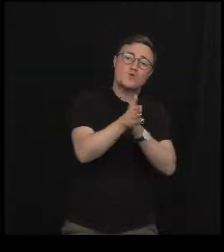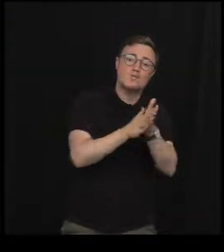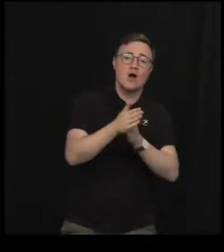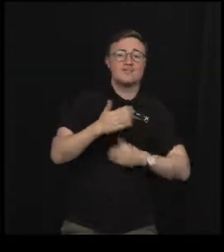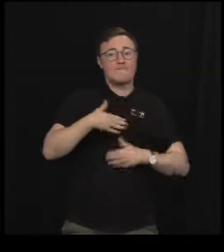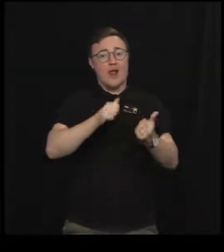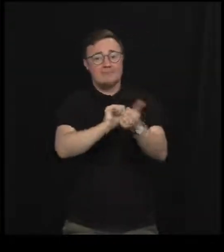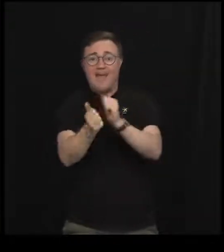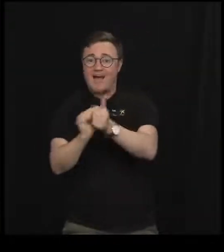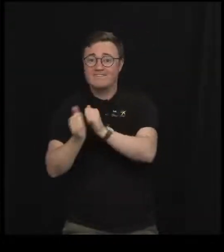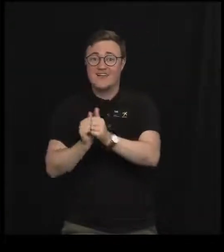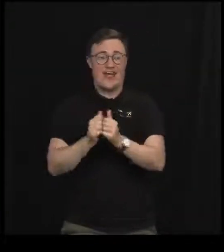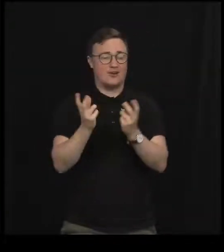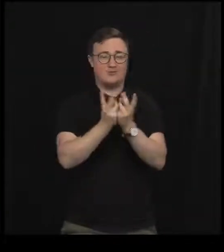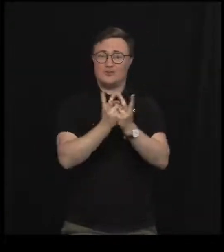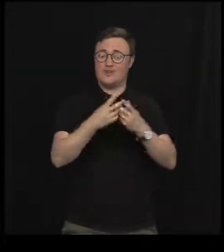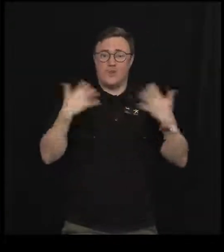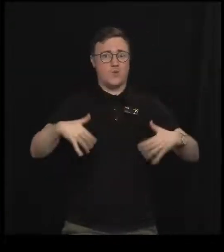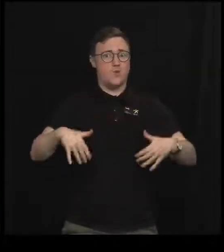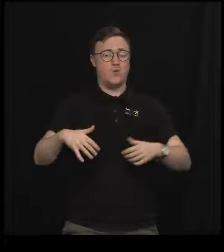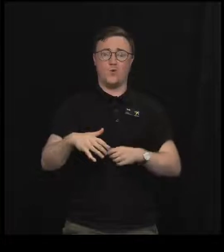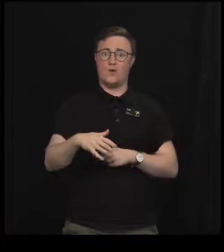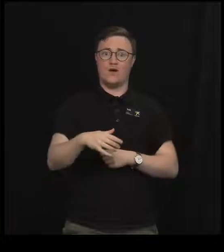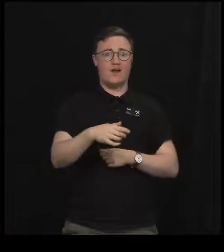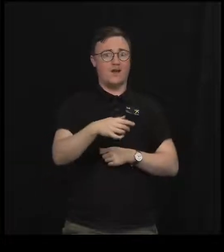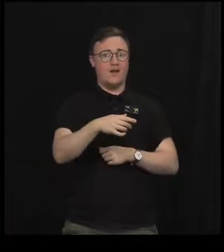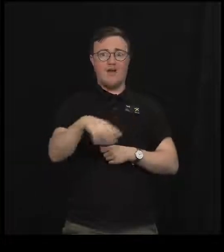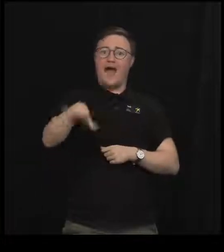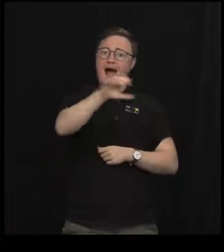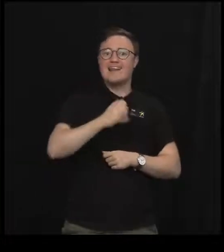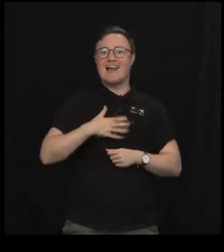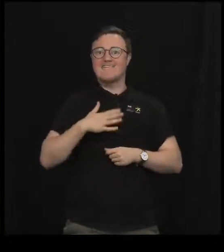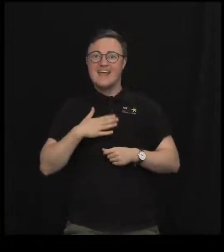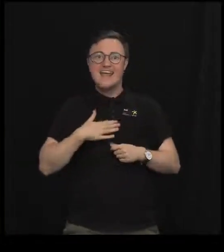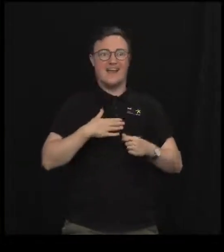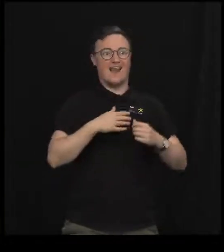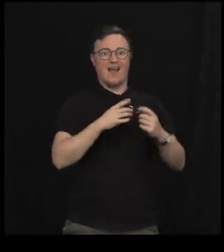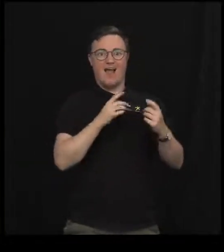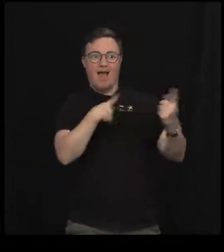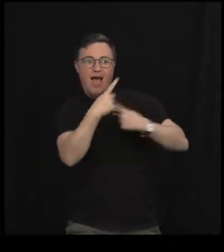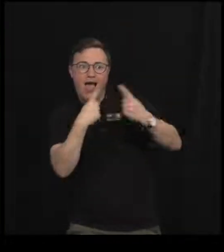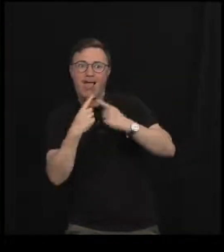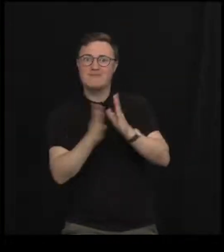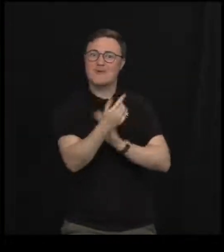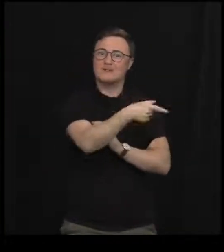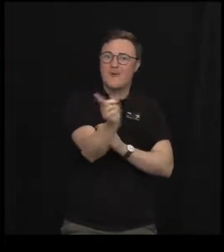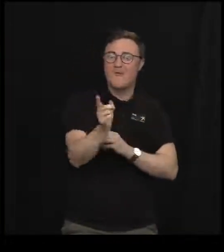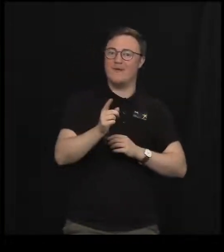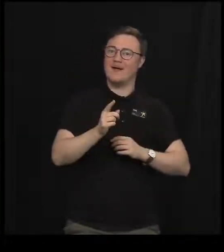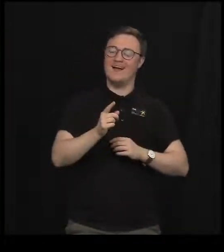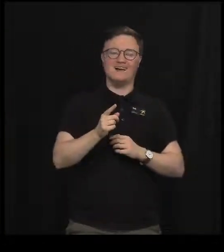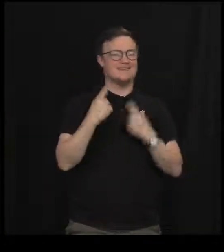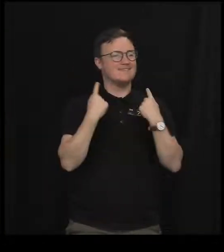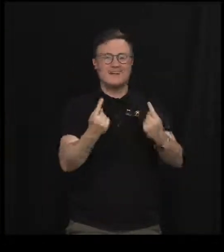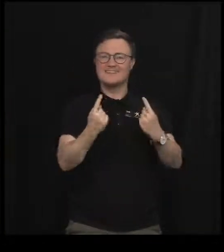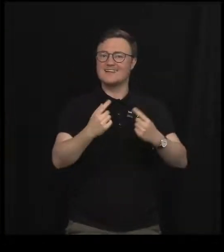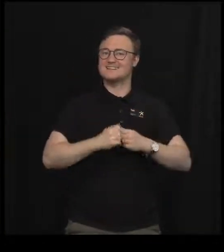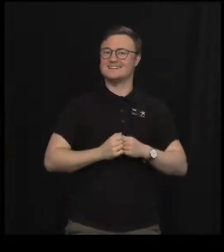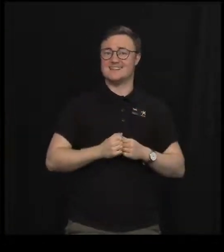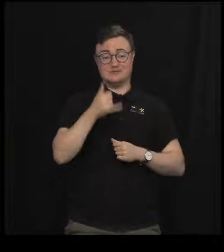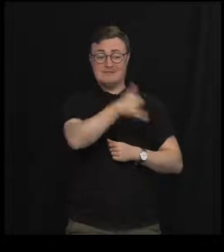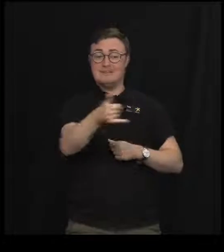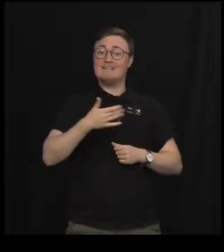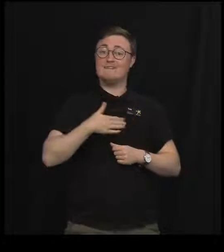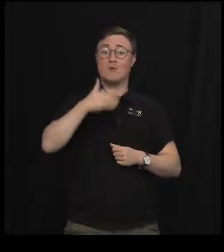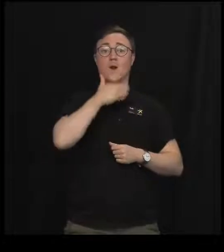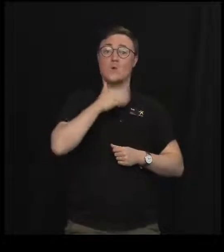communities with a desire to engage with them more. So there's a lot of gains that are happening there that